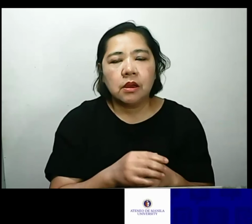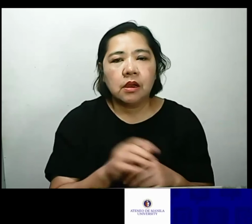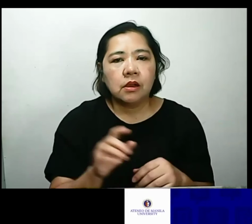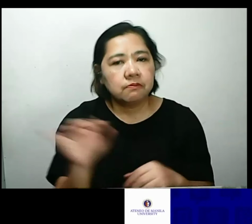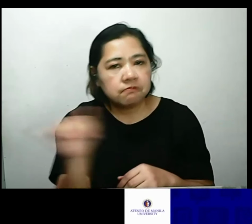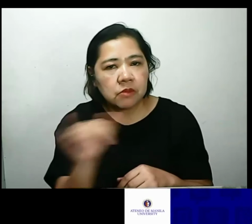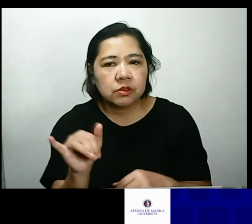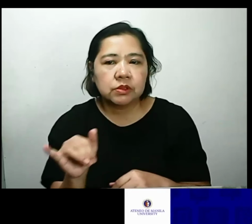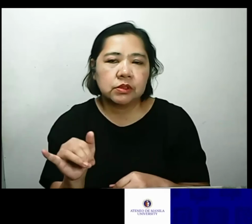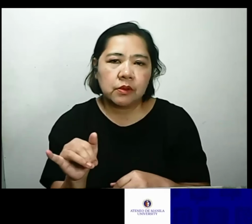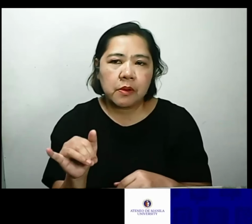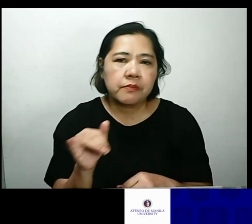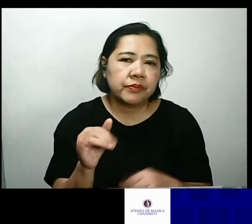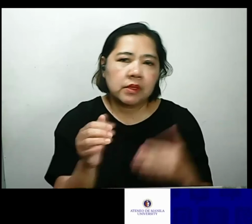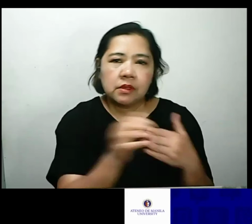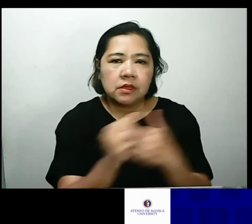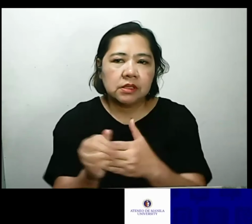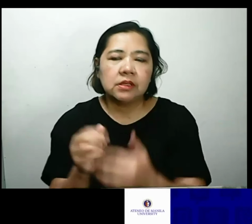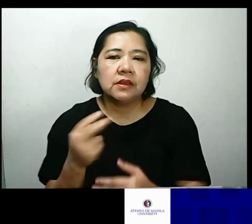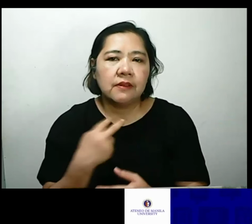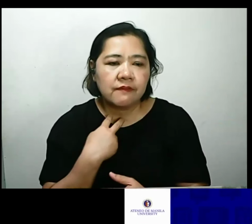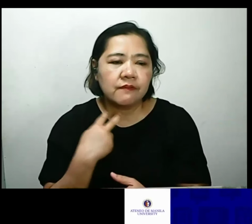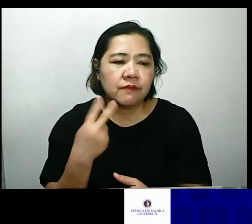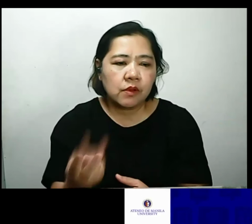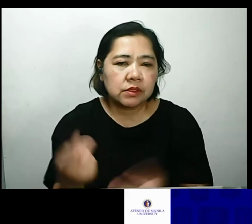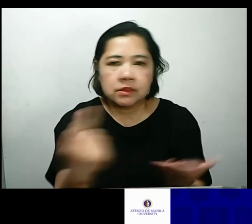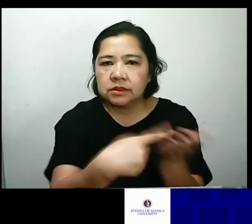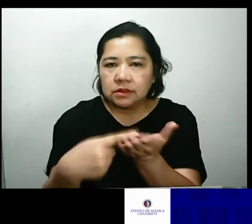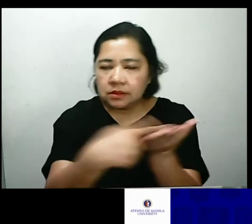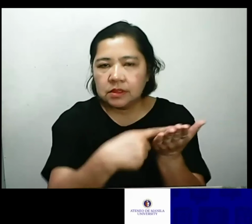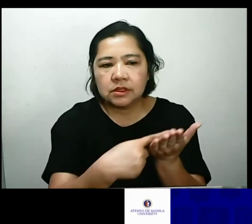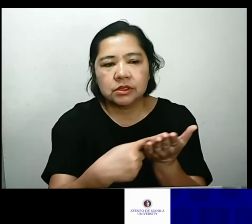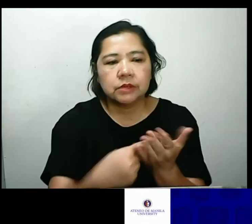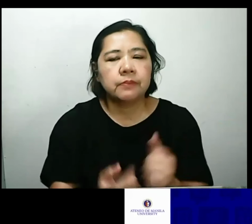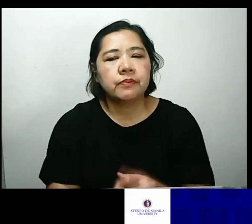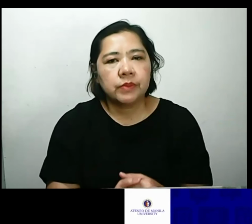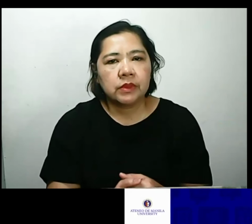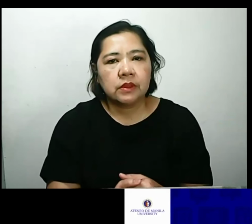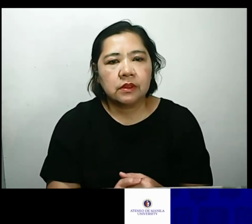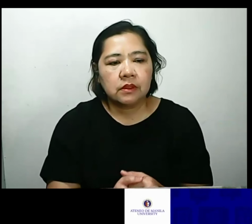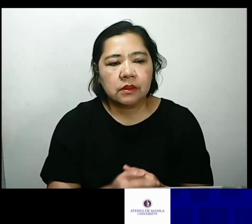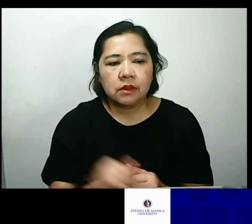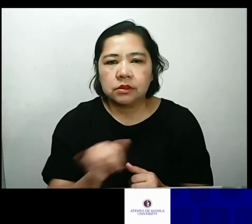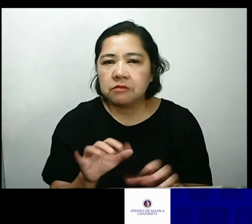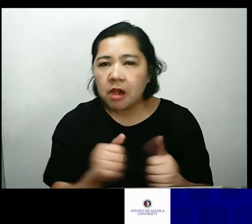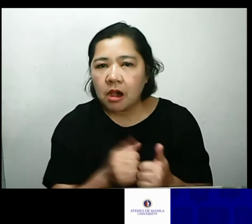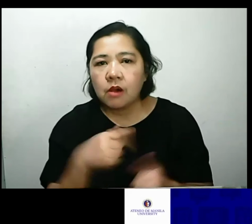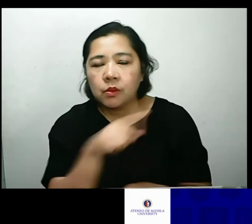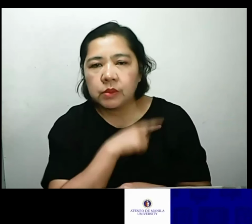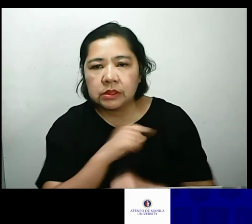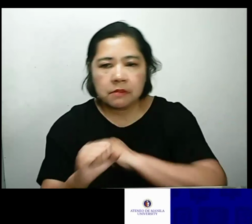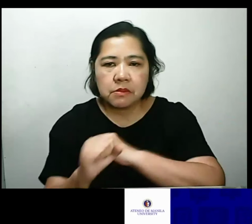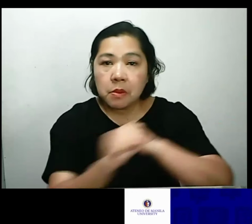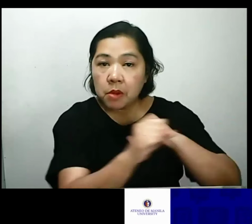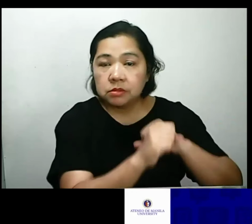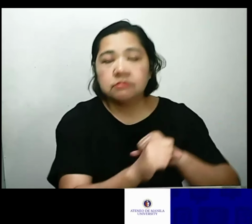in representing global south countries in the negotiations. And so how do we promote? For